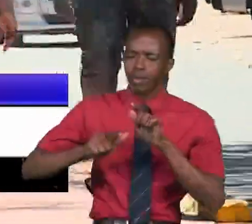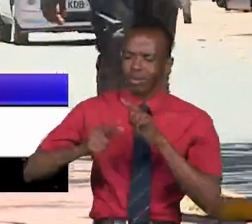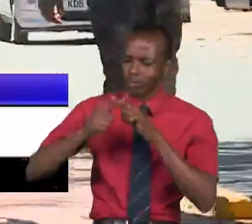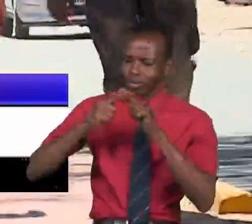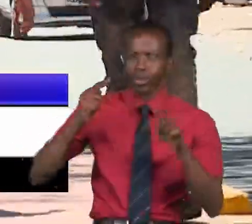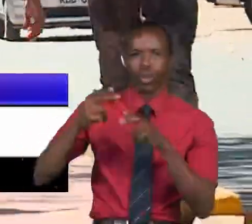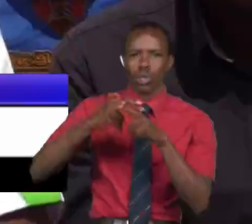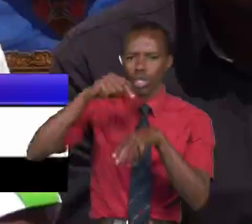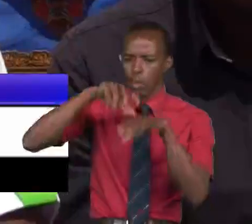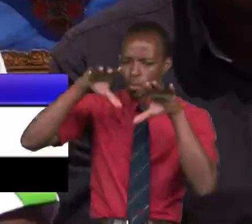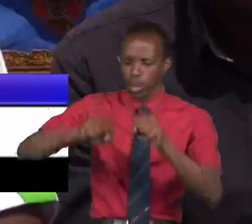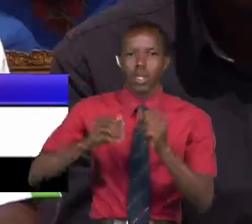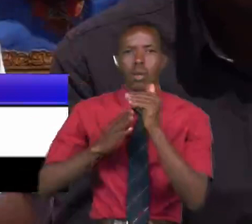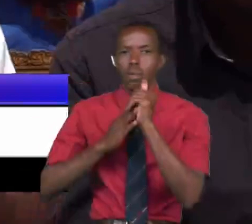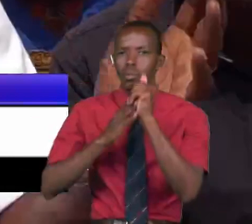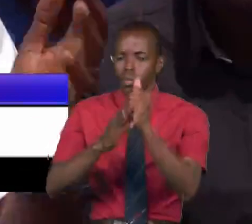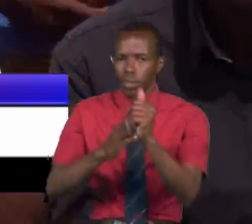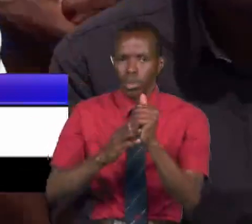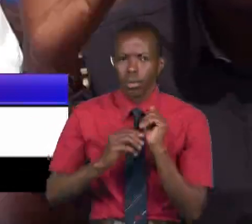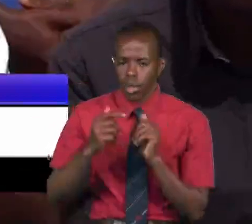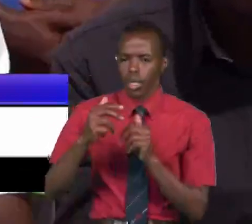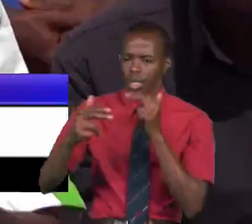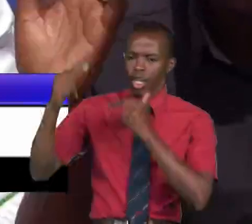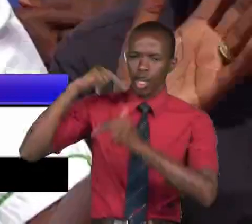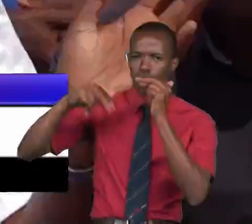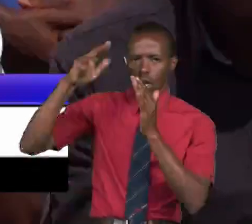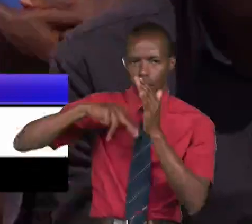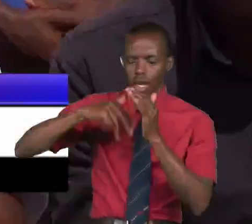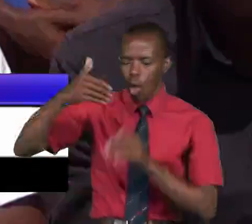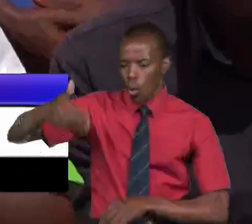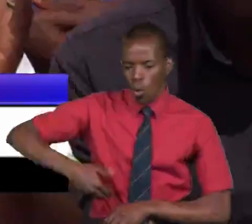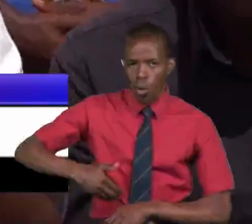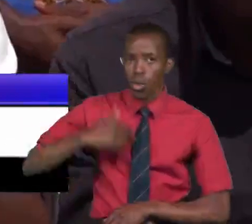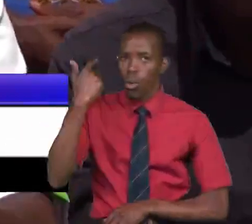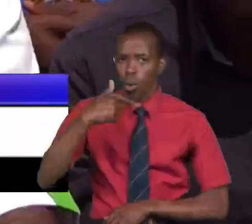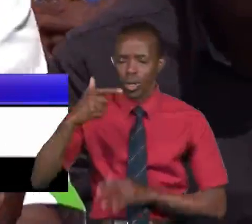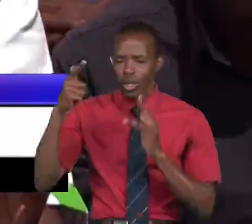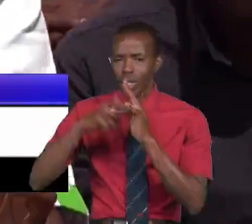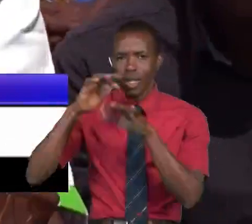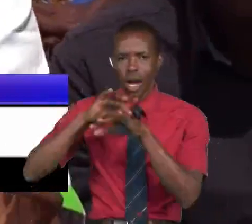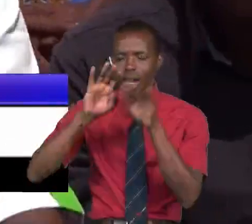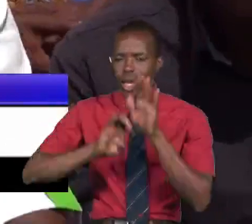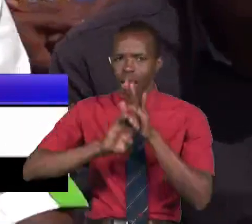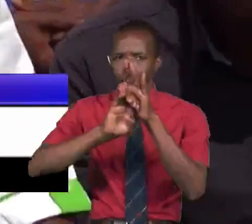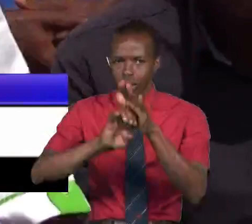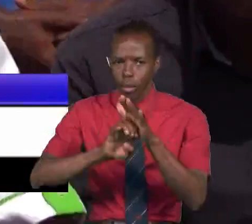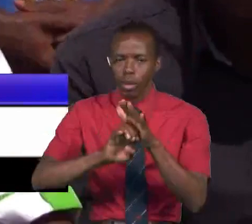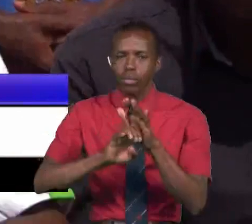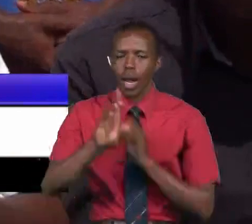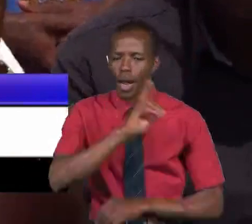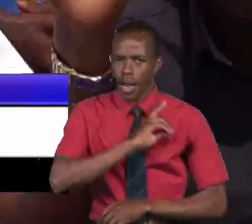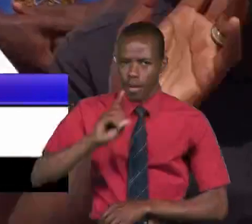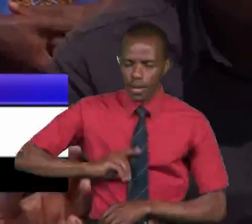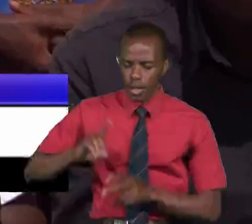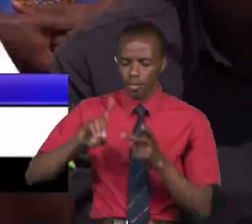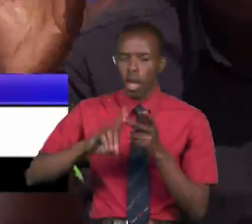to power. Ukiangalia historia hata ukisoma bilio utaona wanarika ambao walianza mapema. Angalia Daudi, angalia